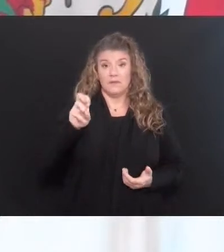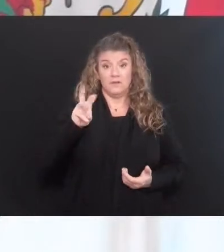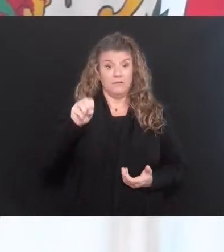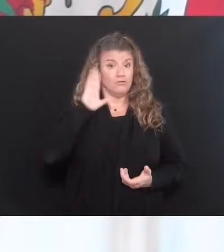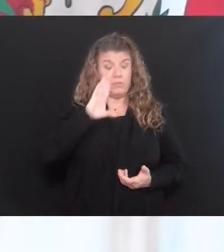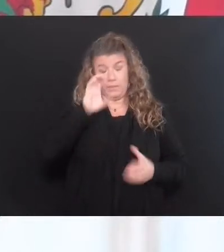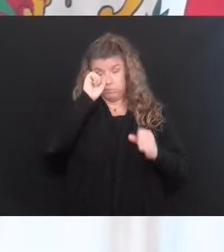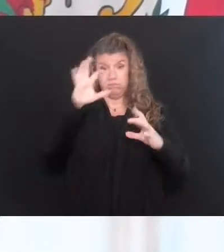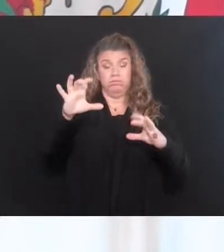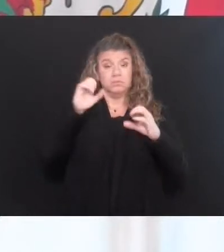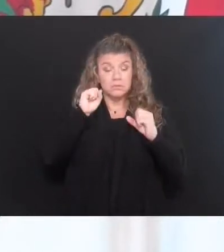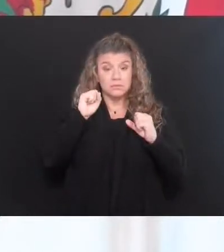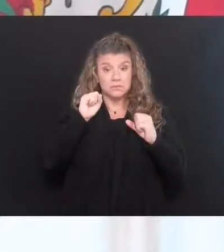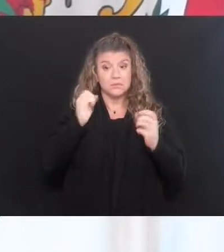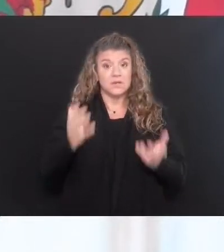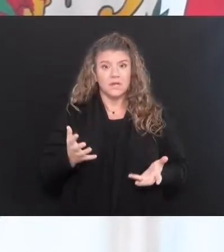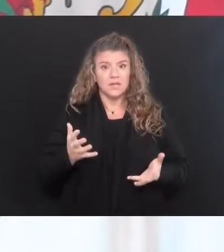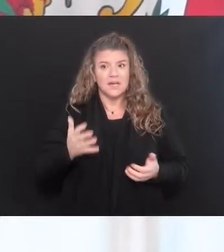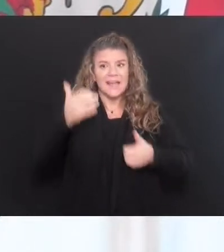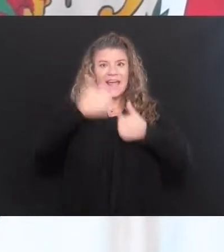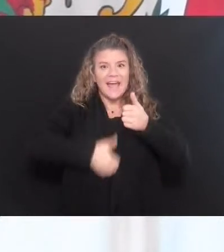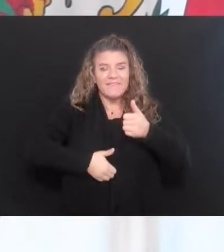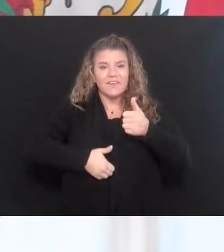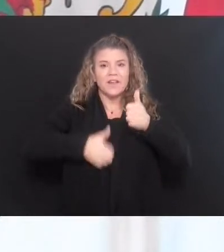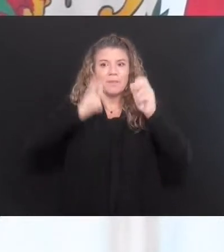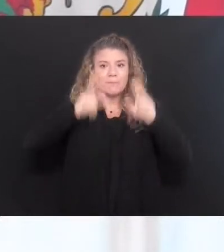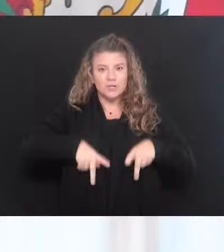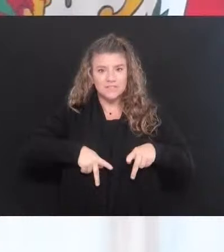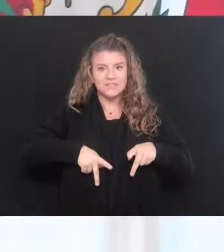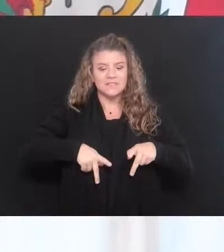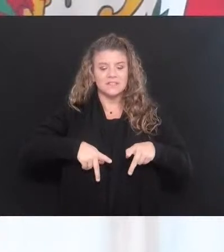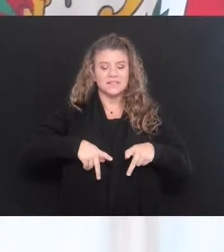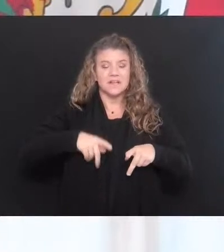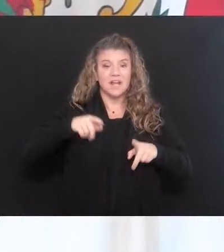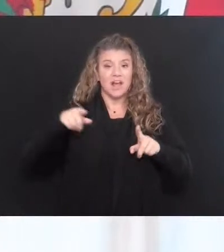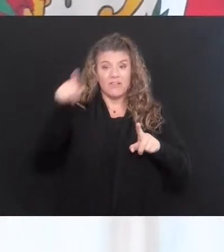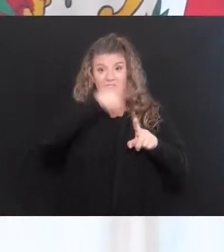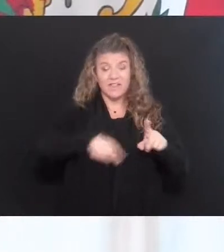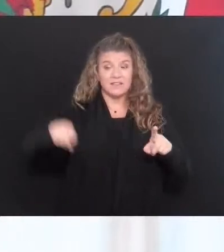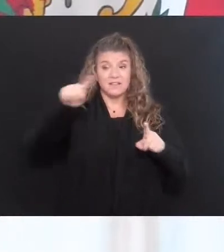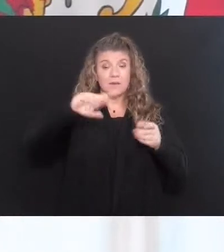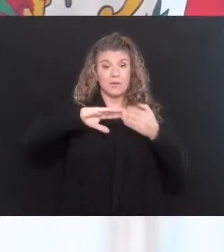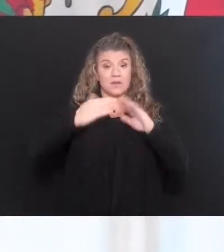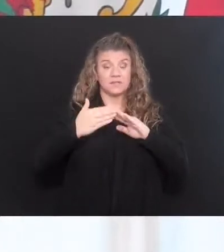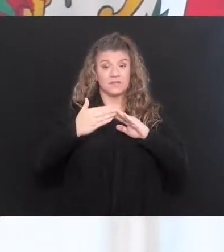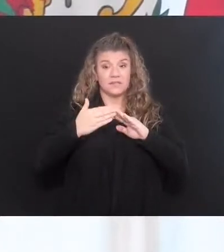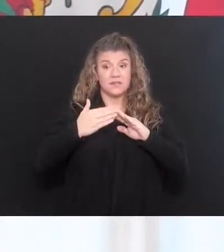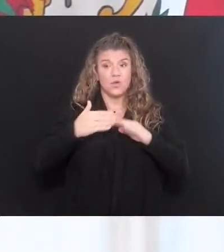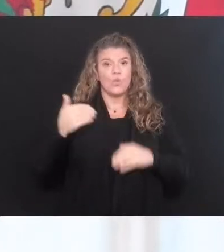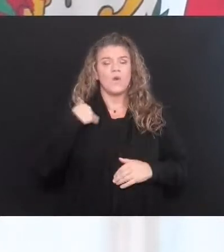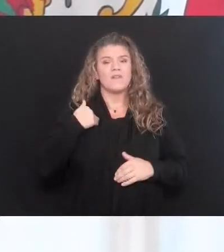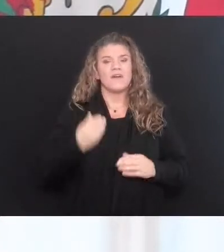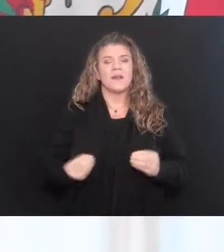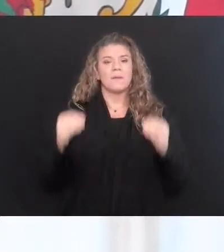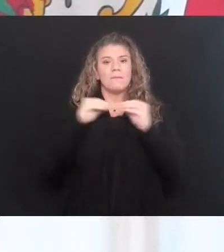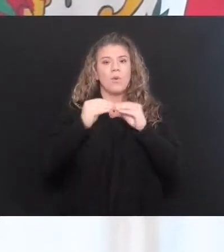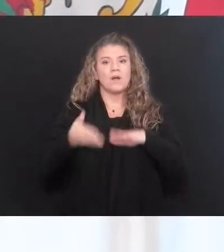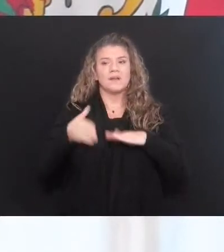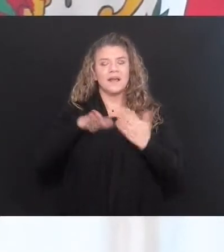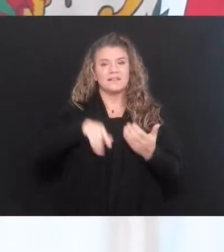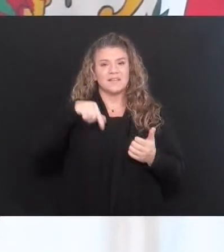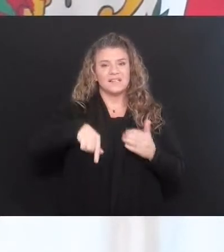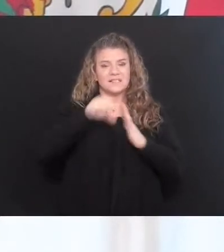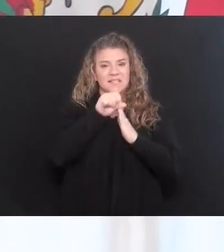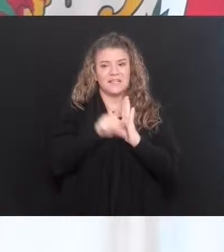it? Every single one of these communities, we have had more deaths in this